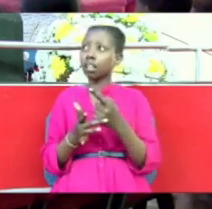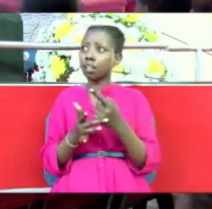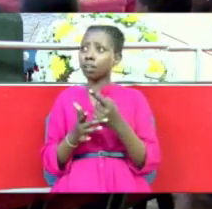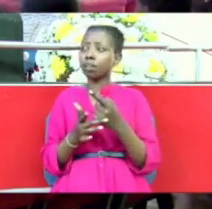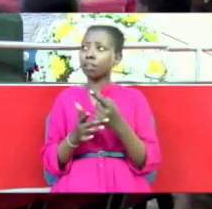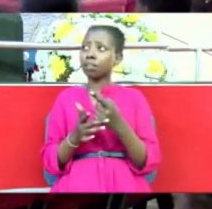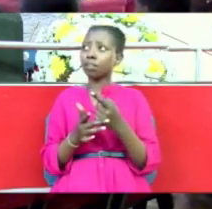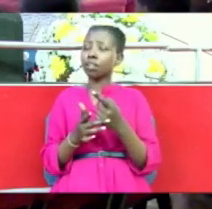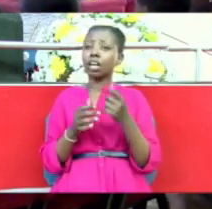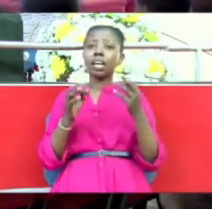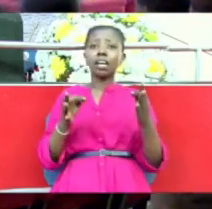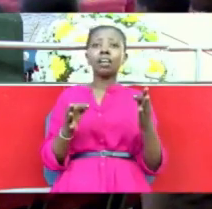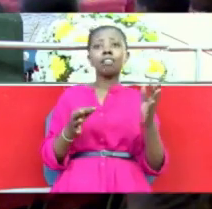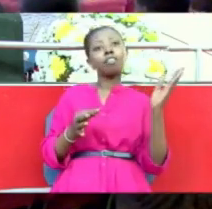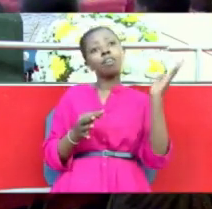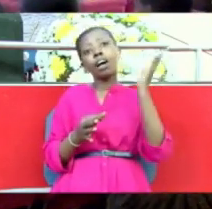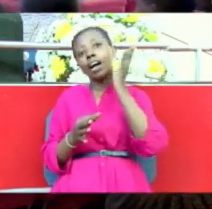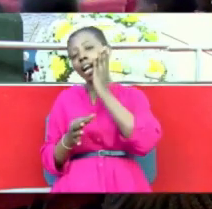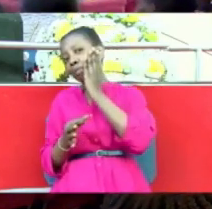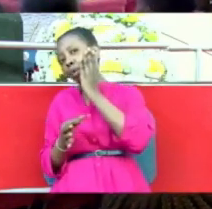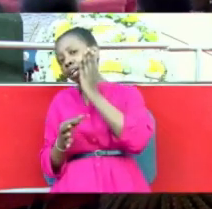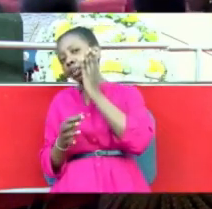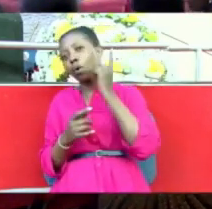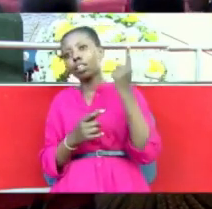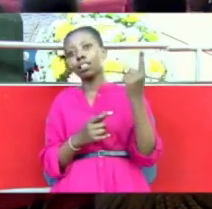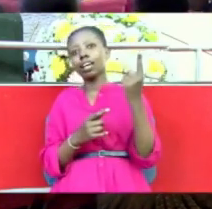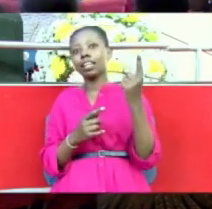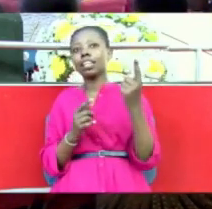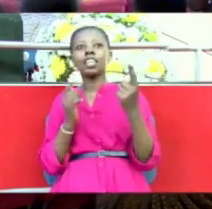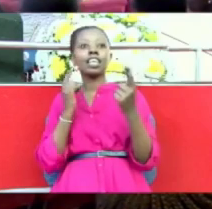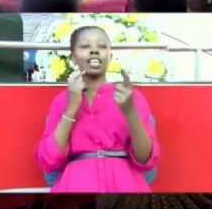akikupiga kofi pande moja mwanga mpe hiyo nyingine. Hivyo.